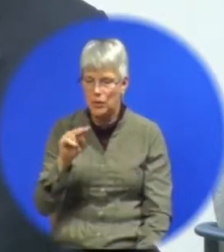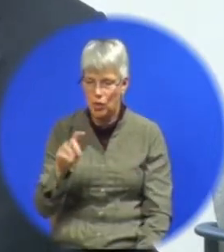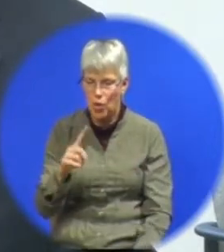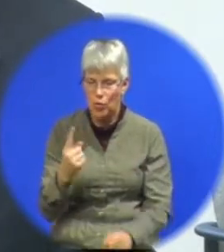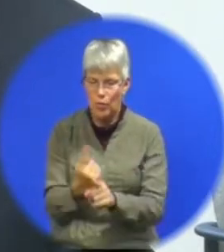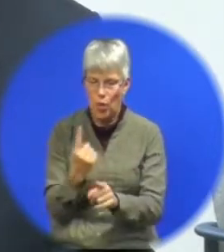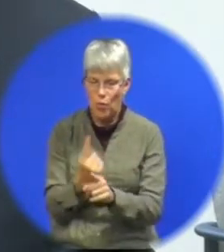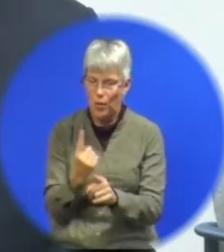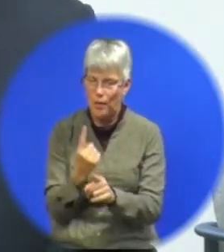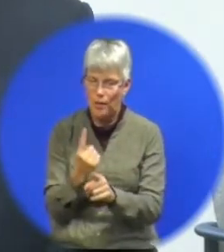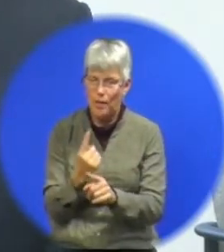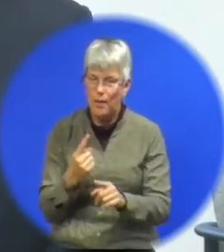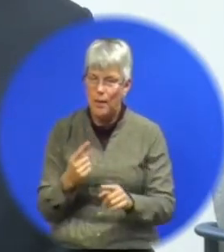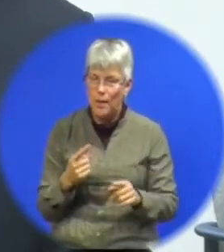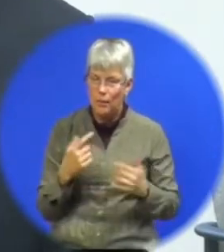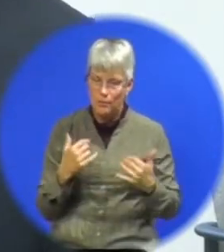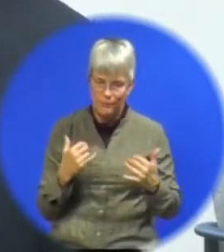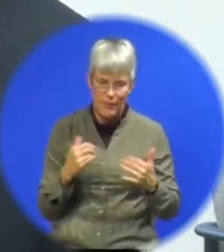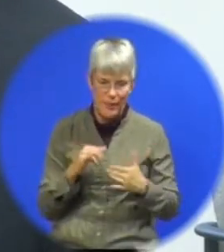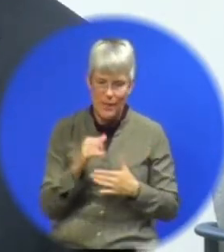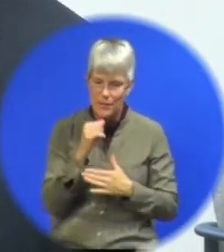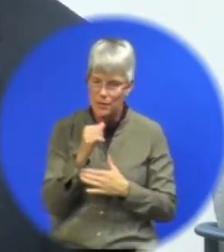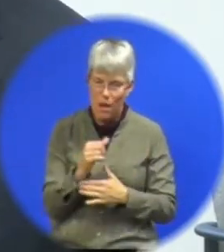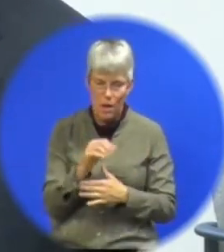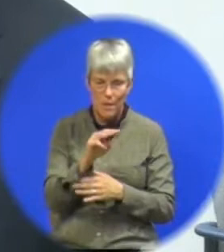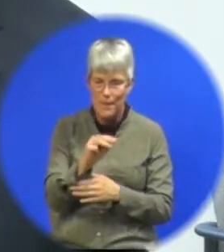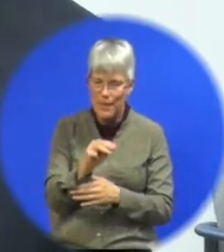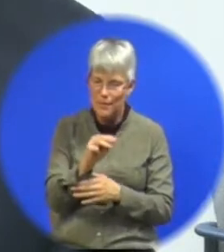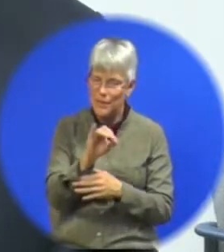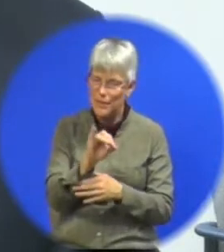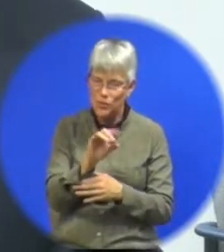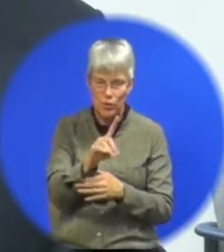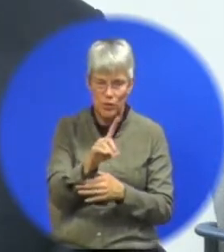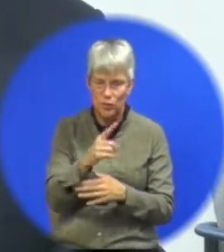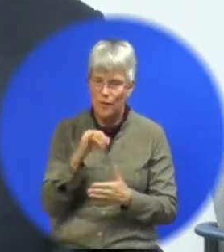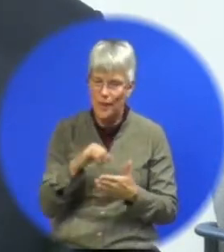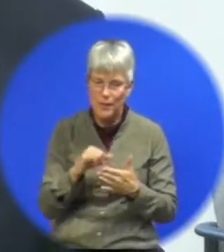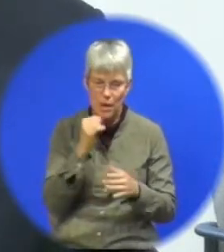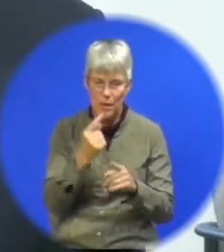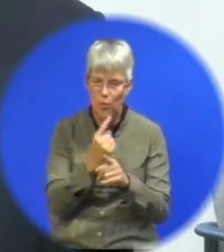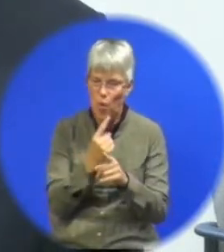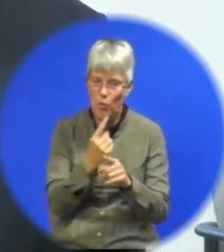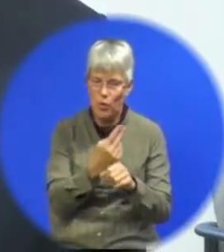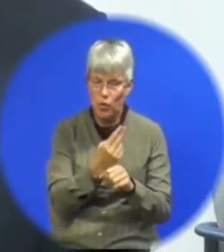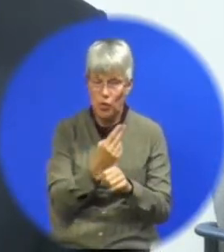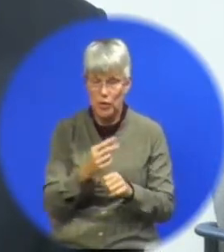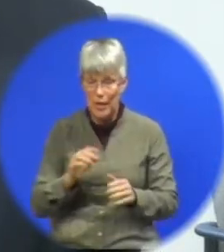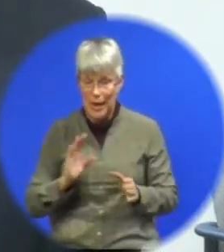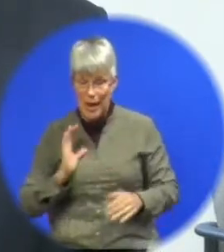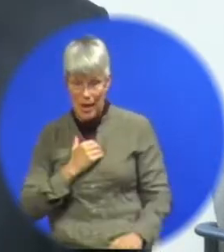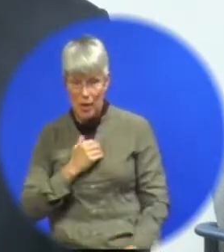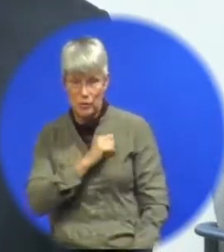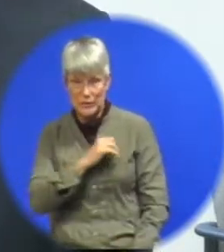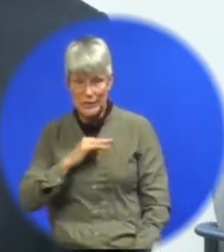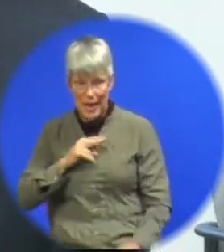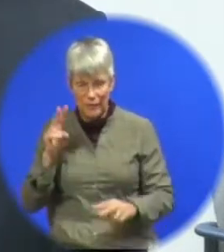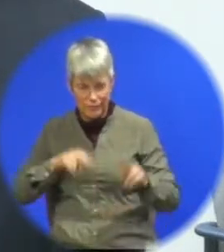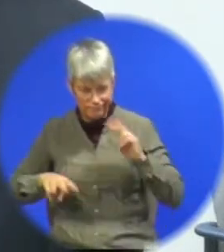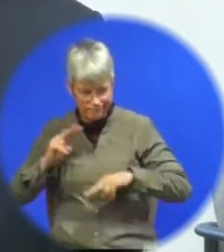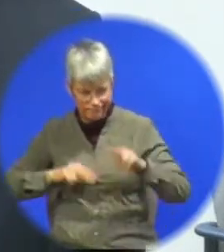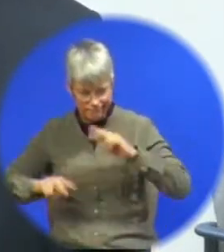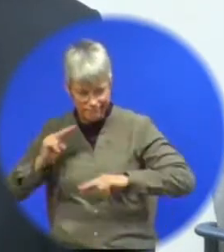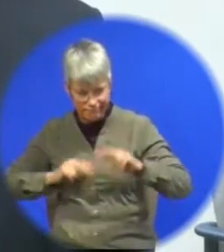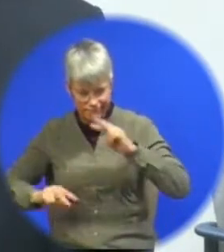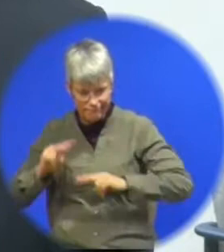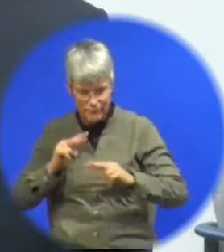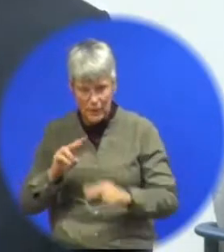not an appropriate use in the medium intensity district. So as we looked at it from a staff perspective, the Mission 2030